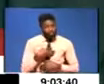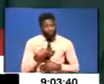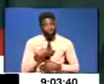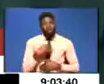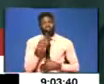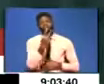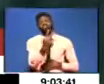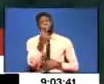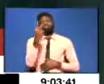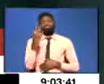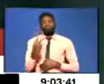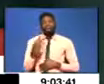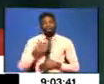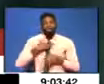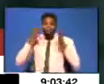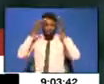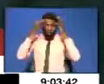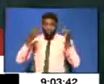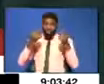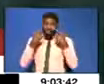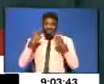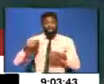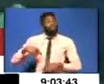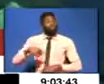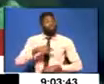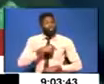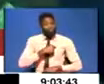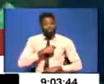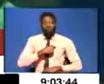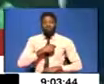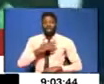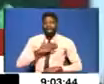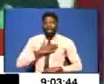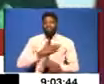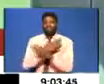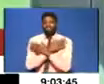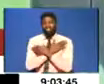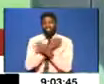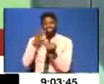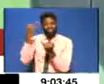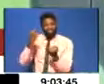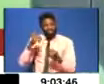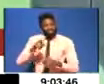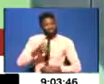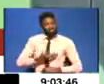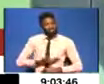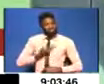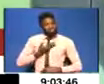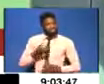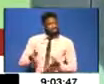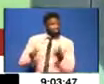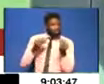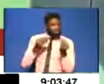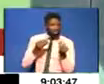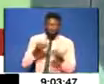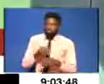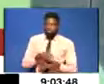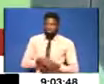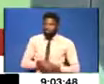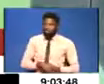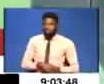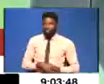yetu, wanaona tumealika marafiki, ati wanakasirika, wanakanyaga mguu bana. Mimi nilikuwa katika holding room